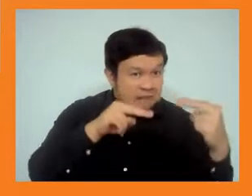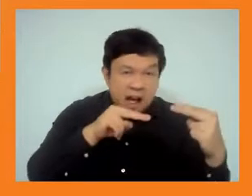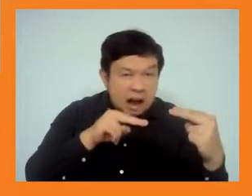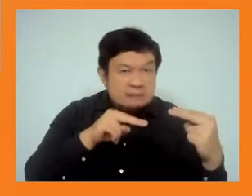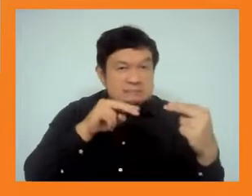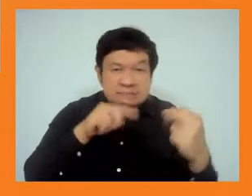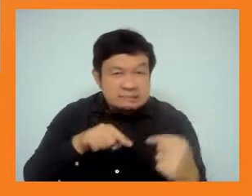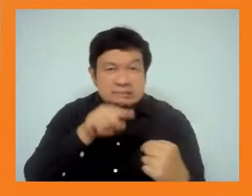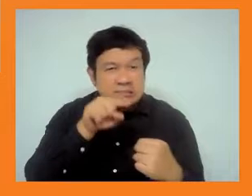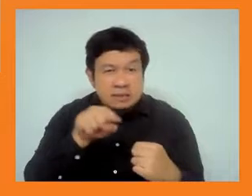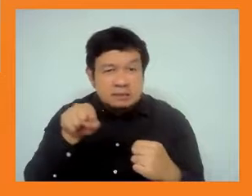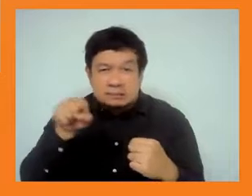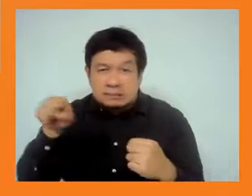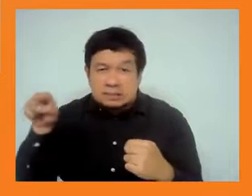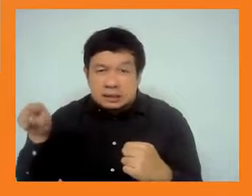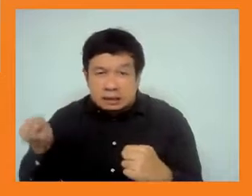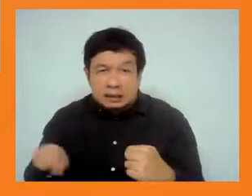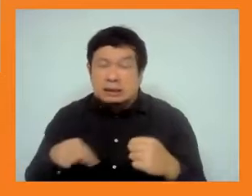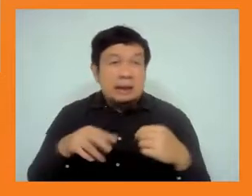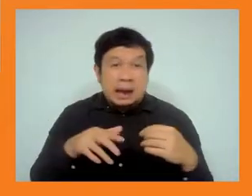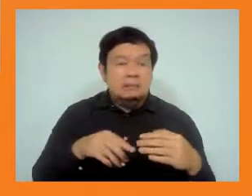the slides?